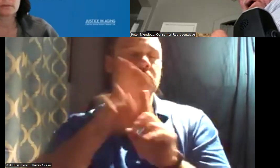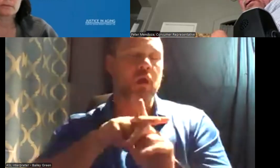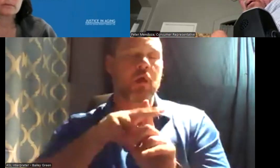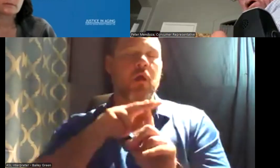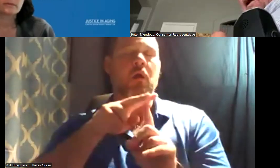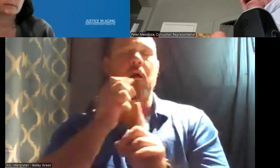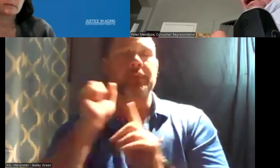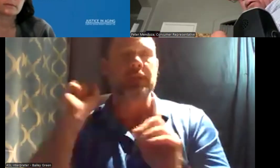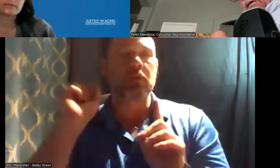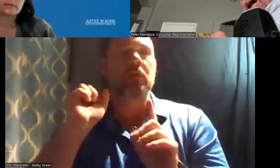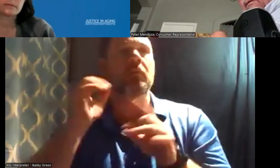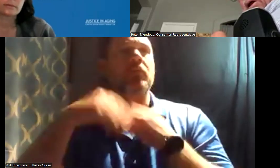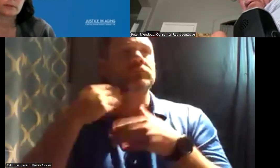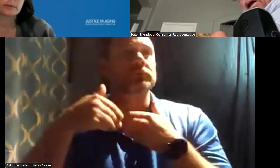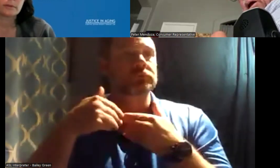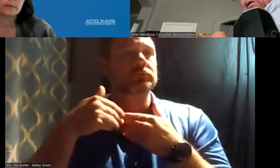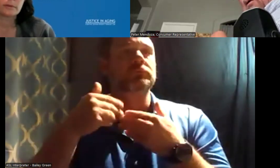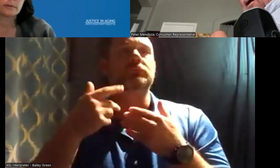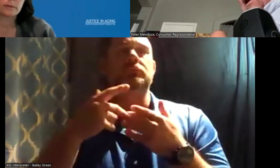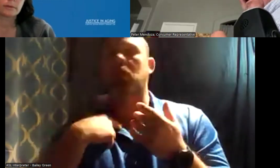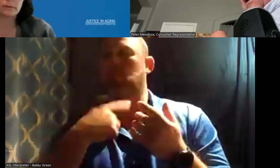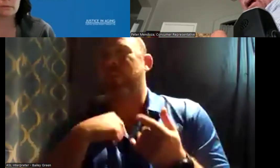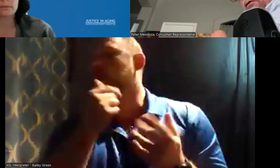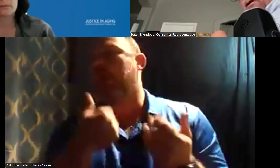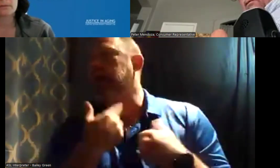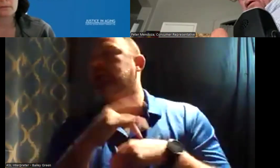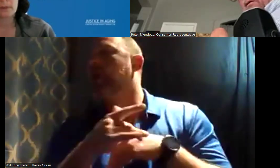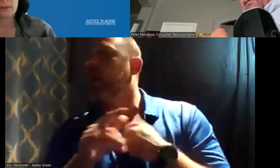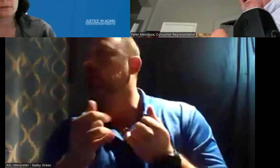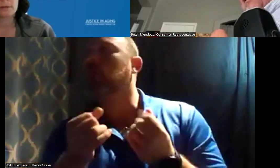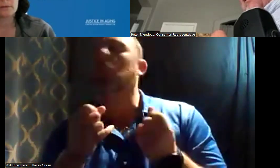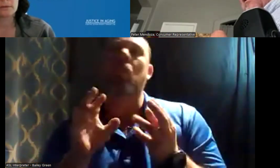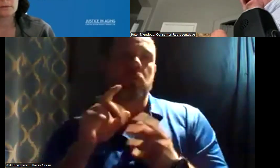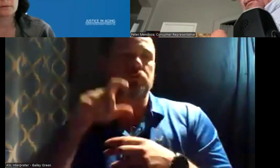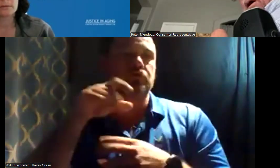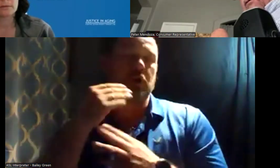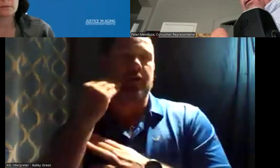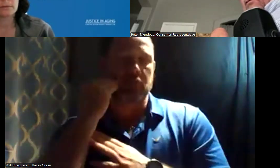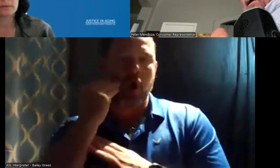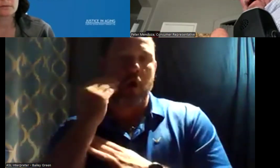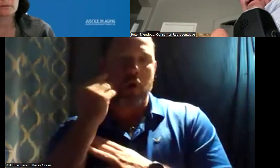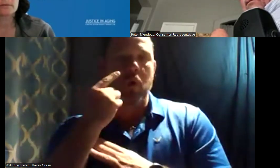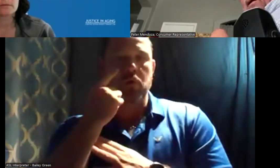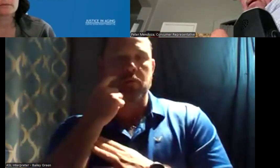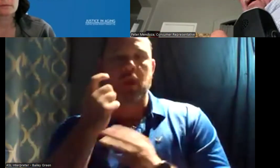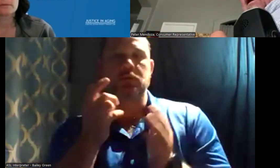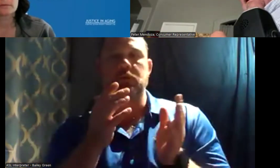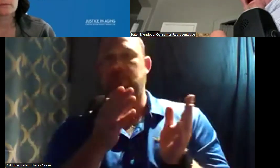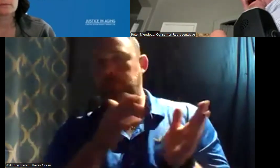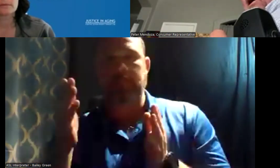too late, so we don't have anybody, or you should have known because of the planned